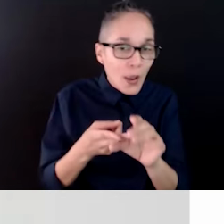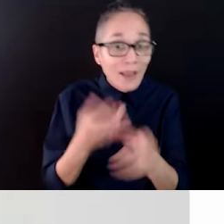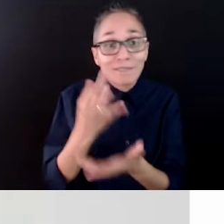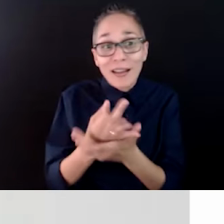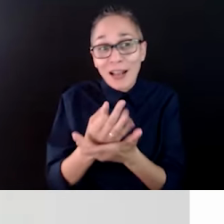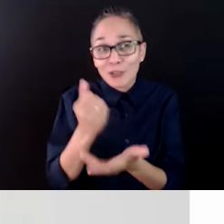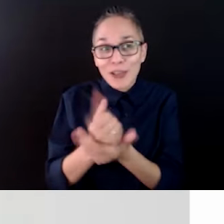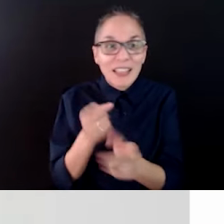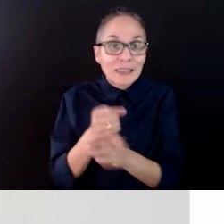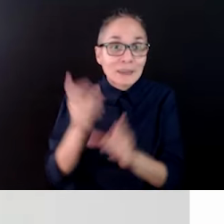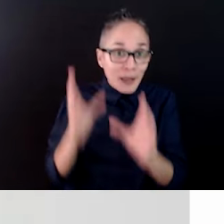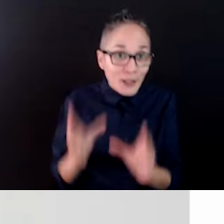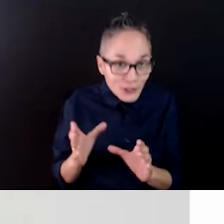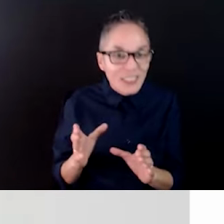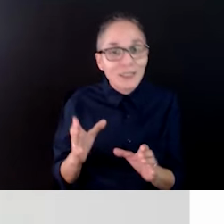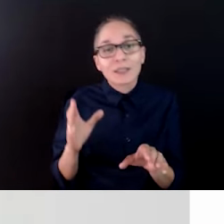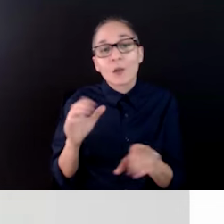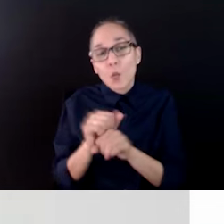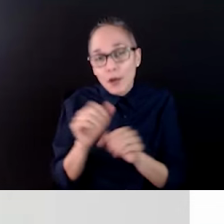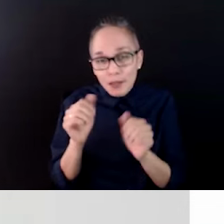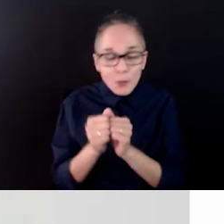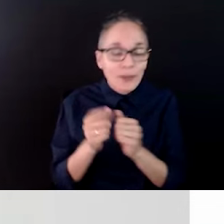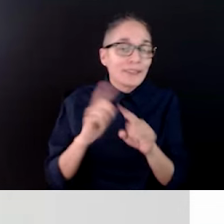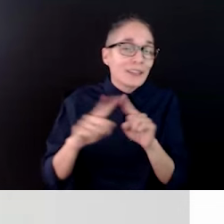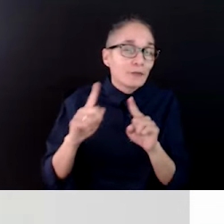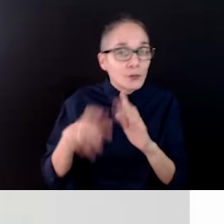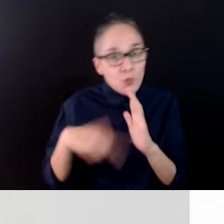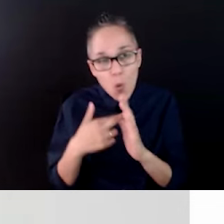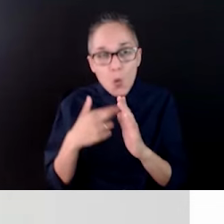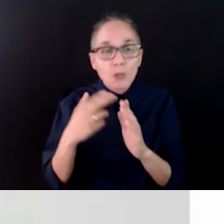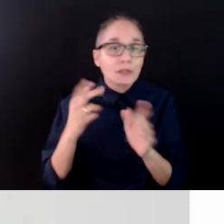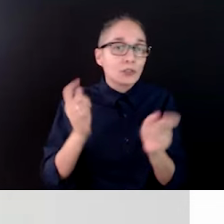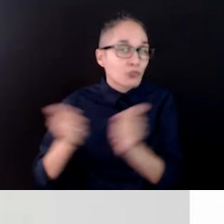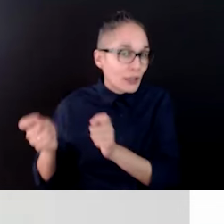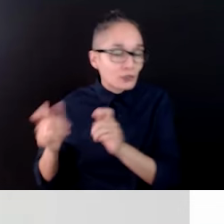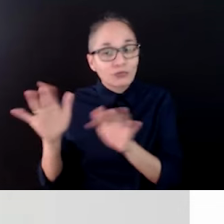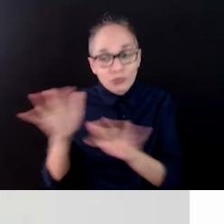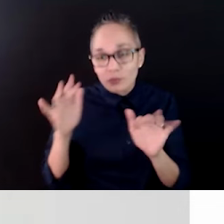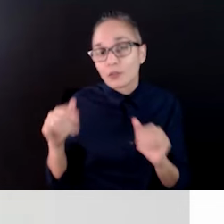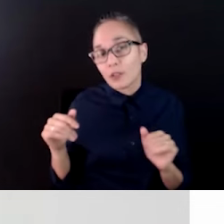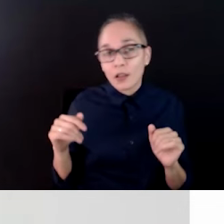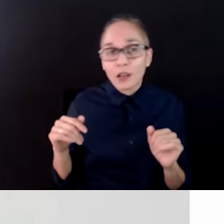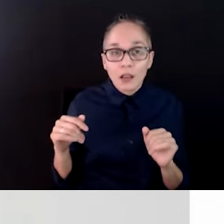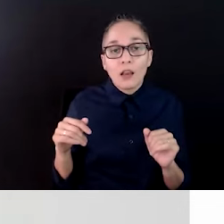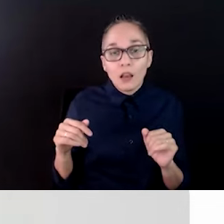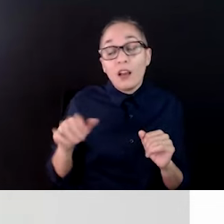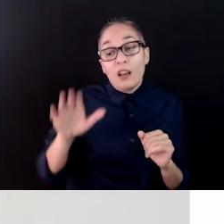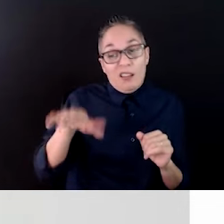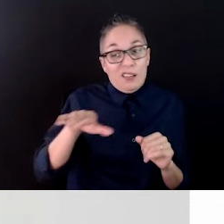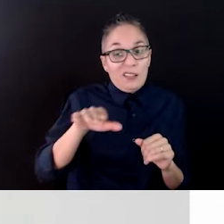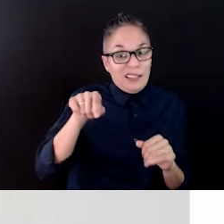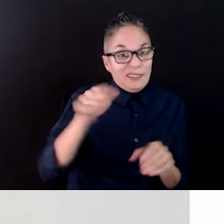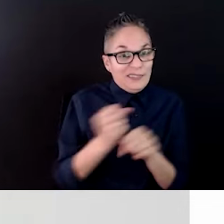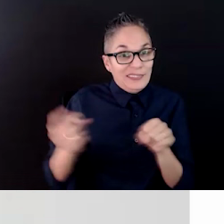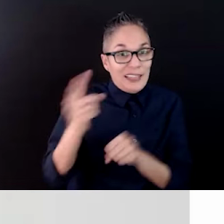where we're actually working with Department of Ed and its rules and its changes. And 24-25 sucks. 25-26 is going to suck even more, just